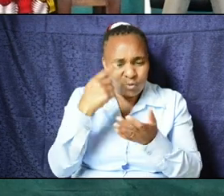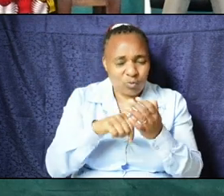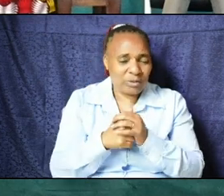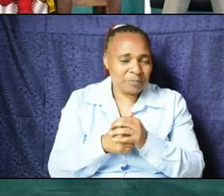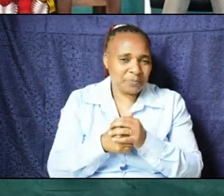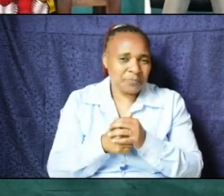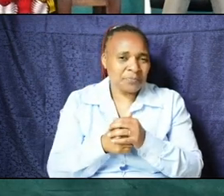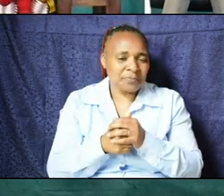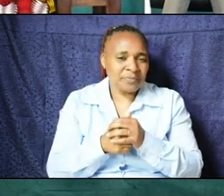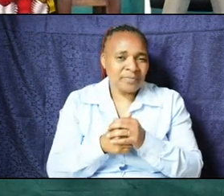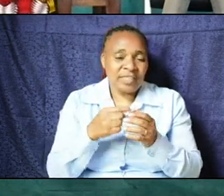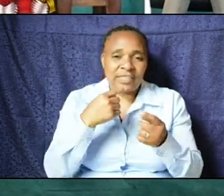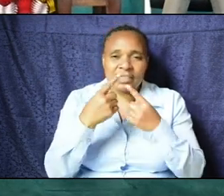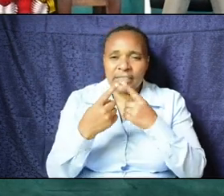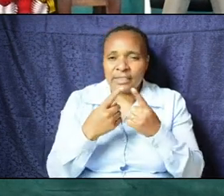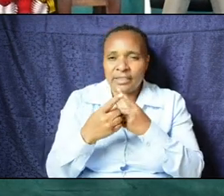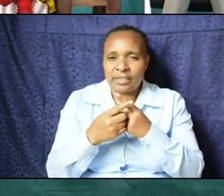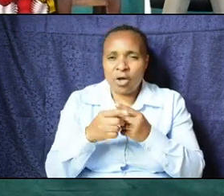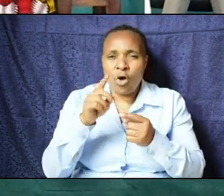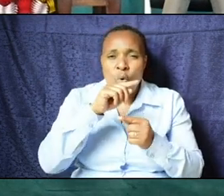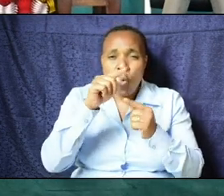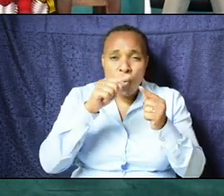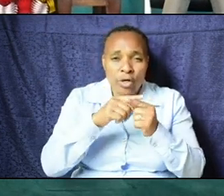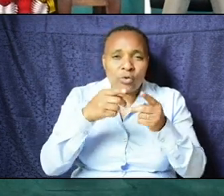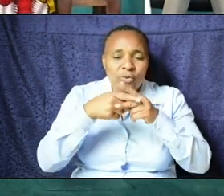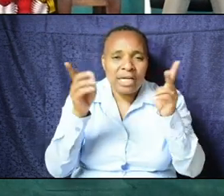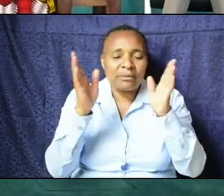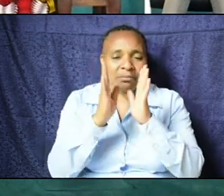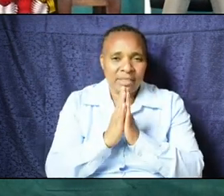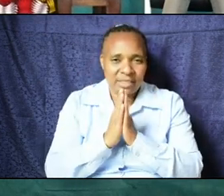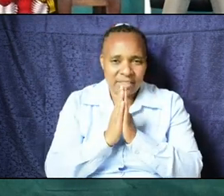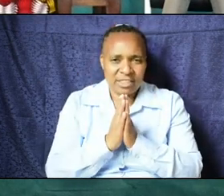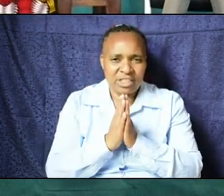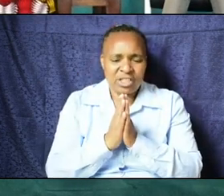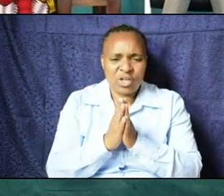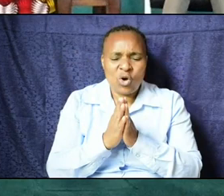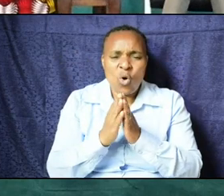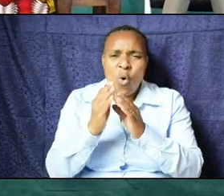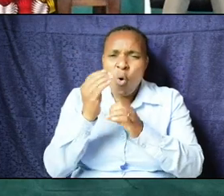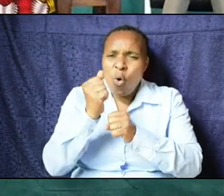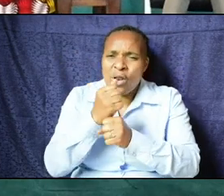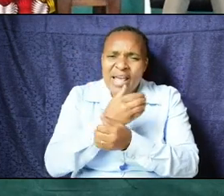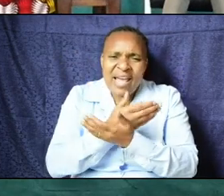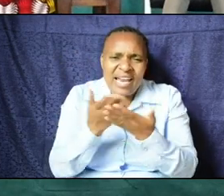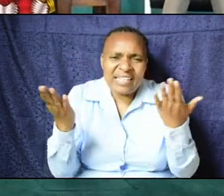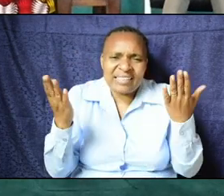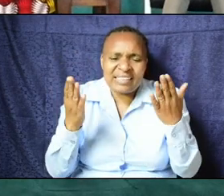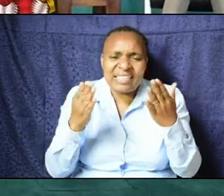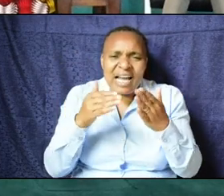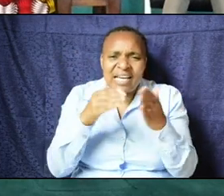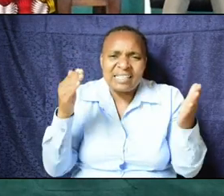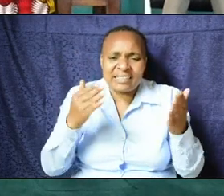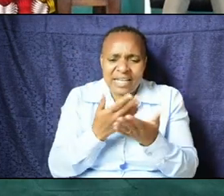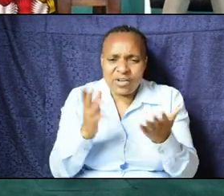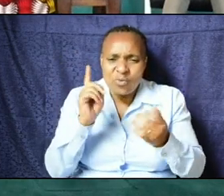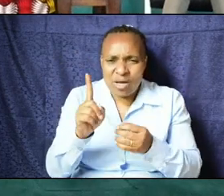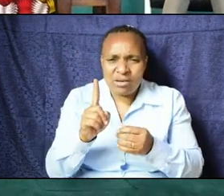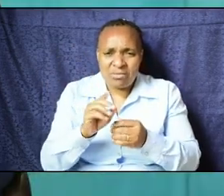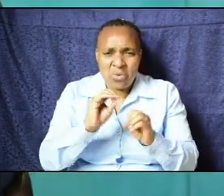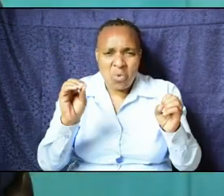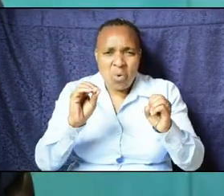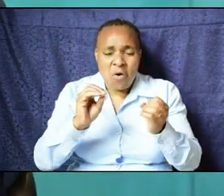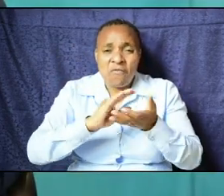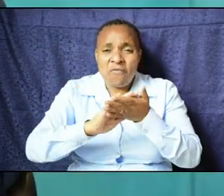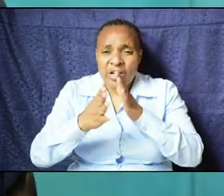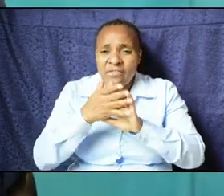Okay, it says, and when you start praying, if you hold anything against anyone, forgive them, so that your Father